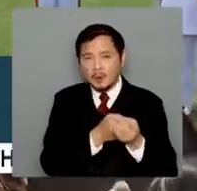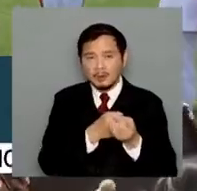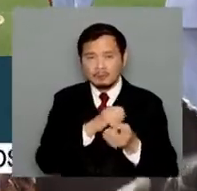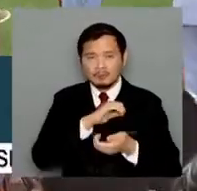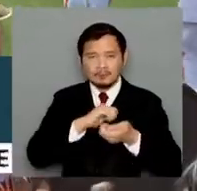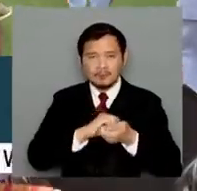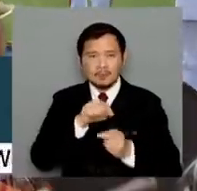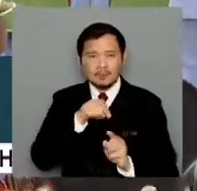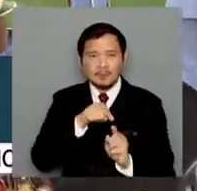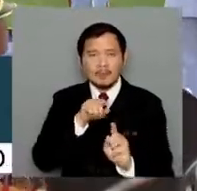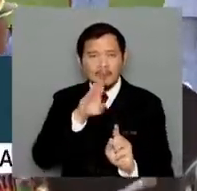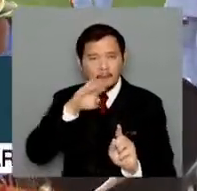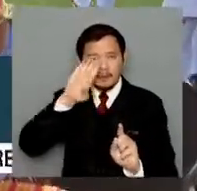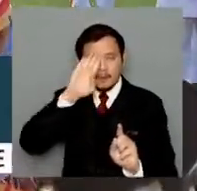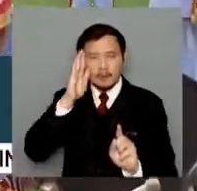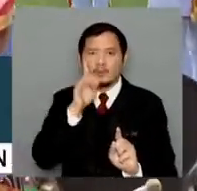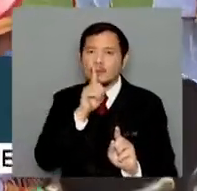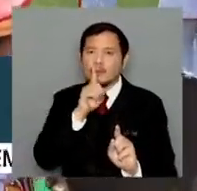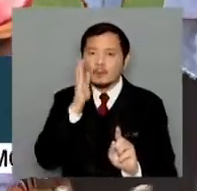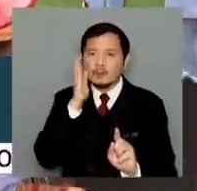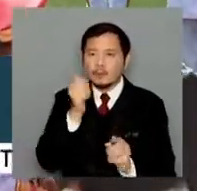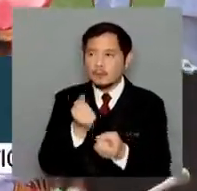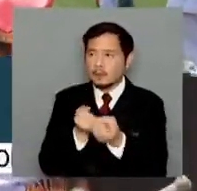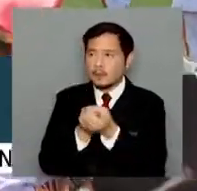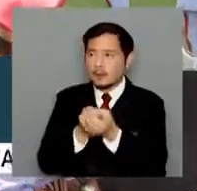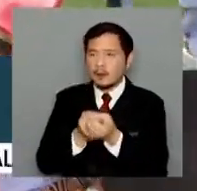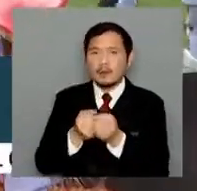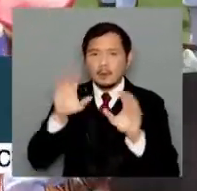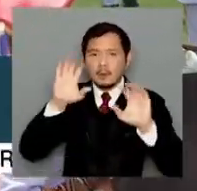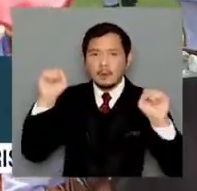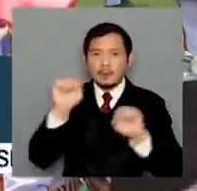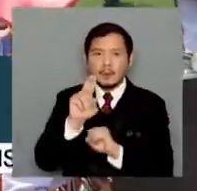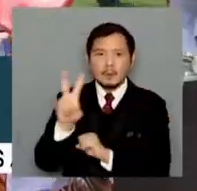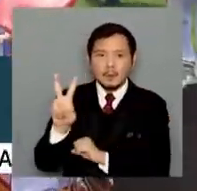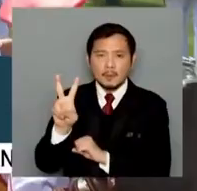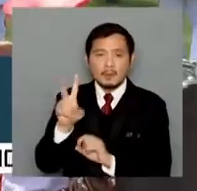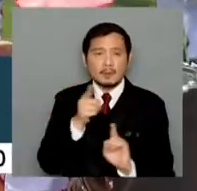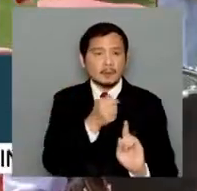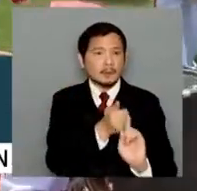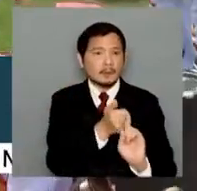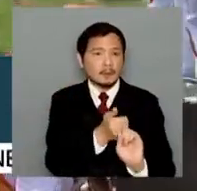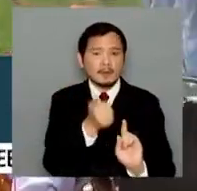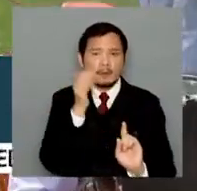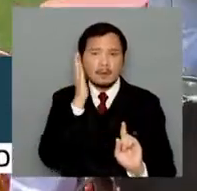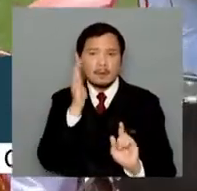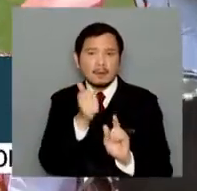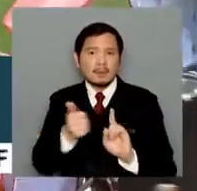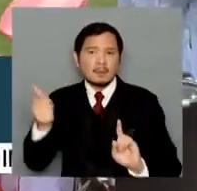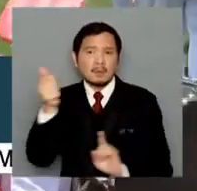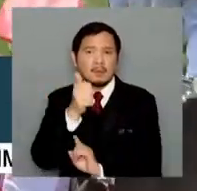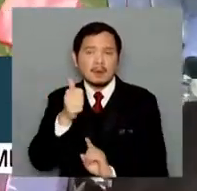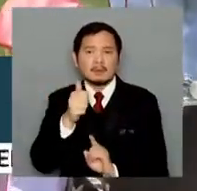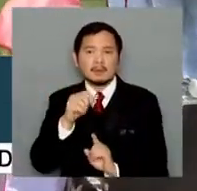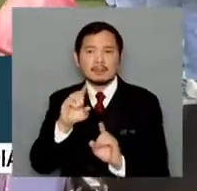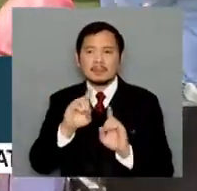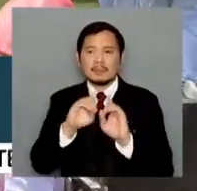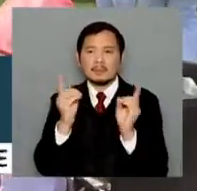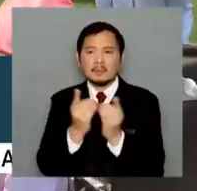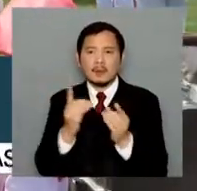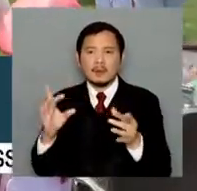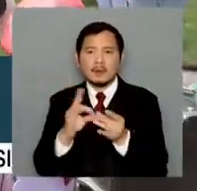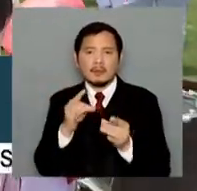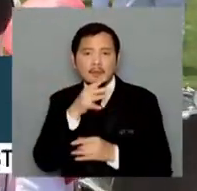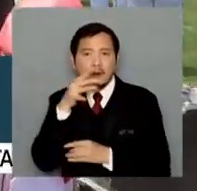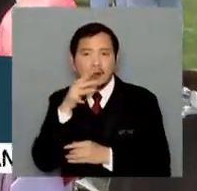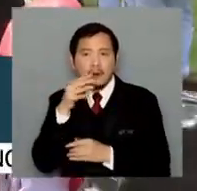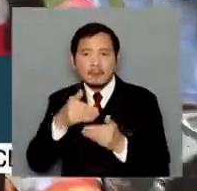support President-elect Marcos's decision to personally head the Department of Agriculture in the coming months. Mercado, or Revilla,